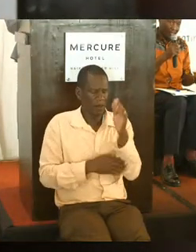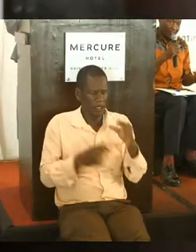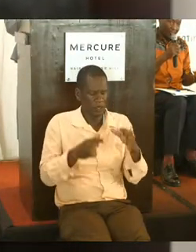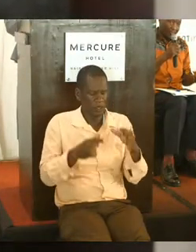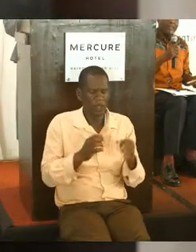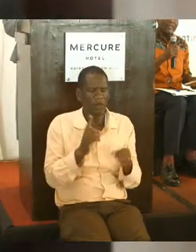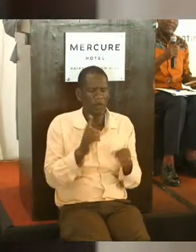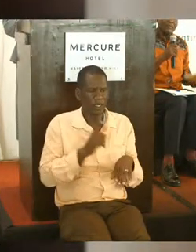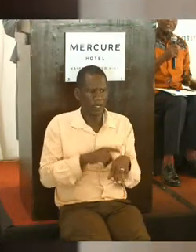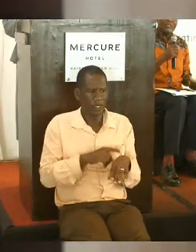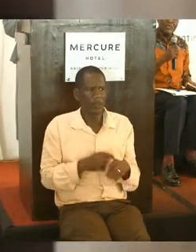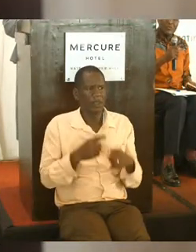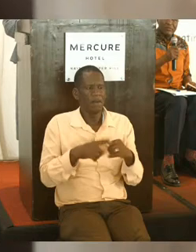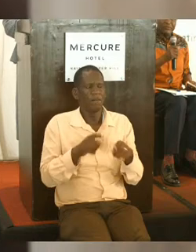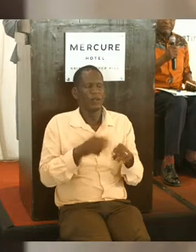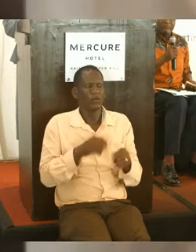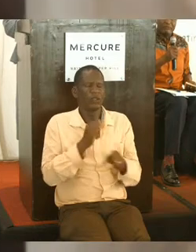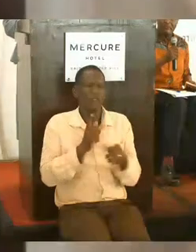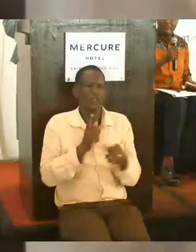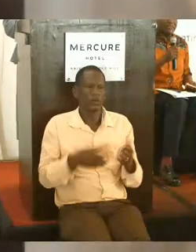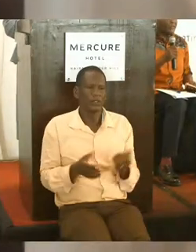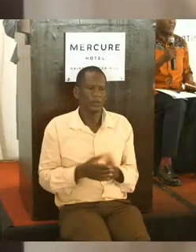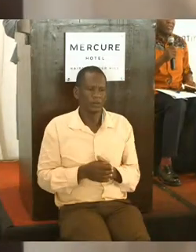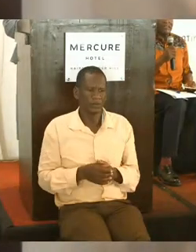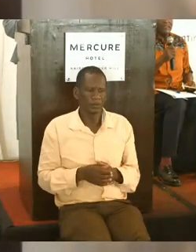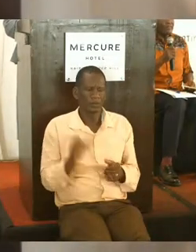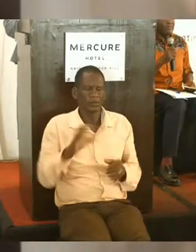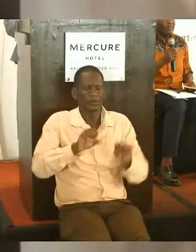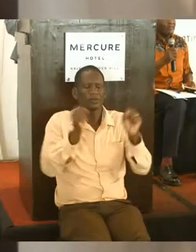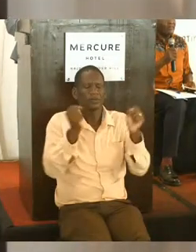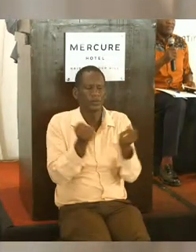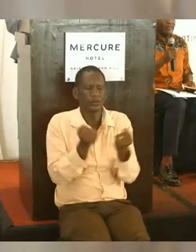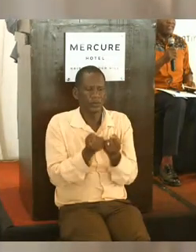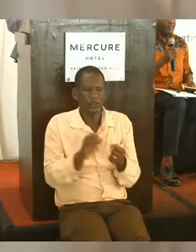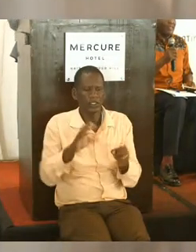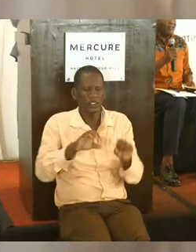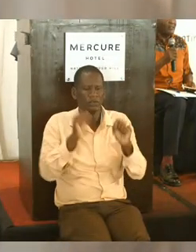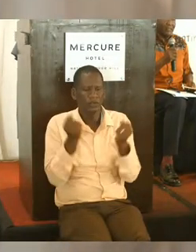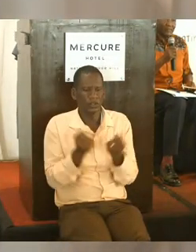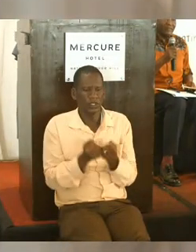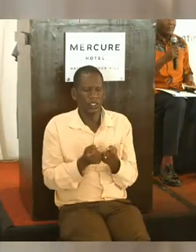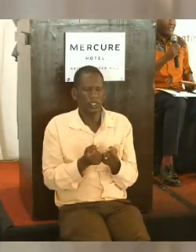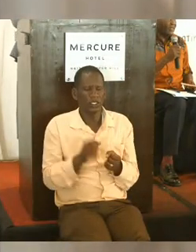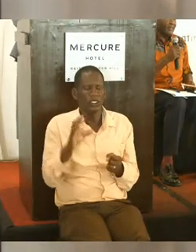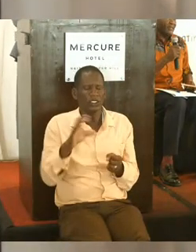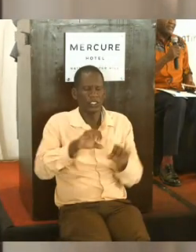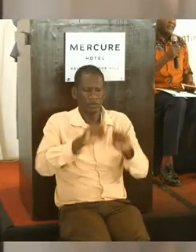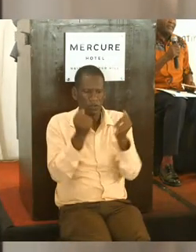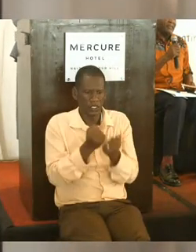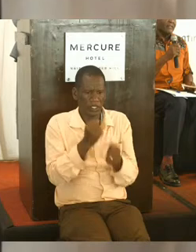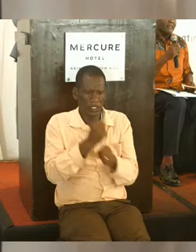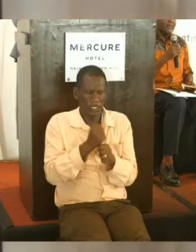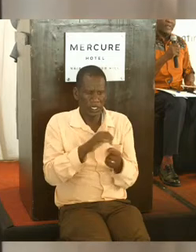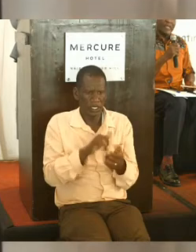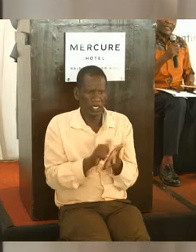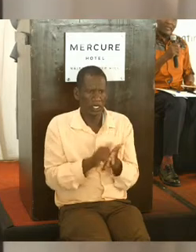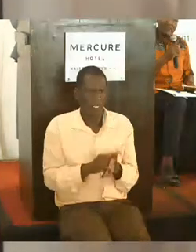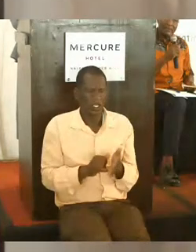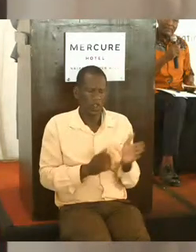one time but what did we do Civil Society not anybody else Civil Society